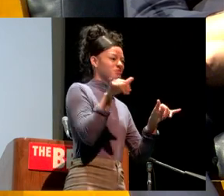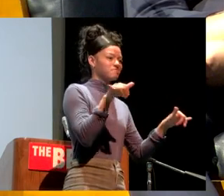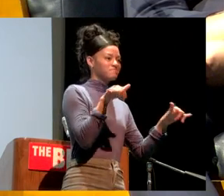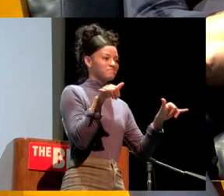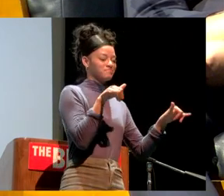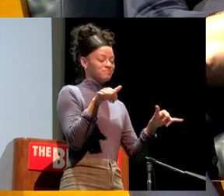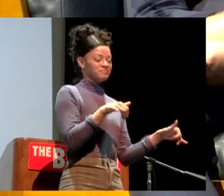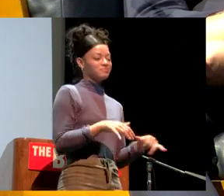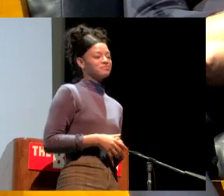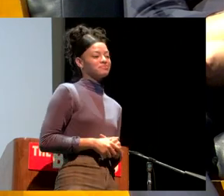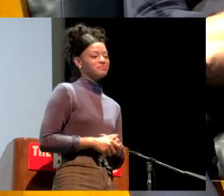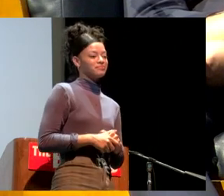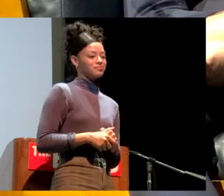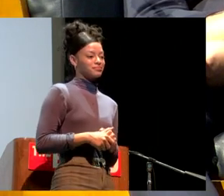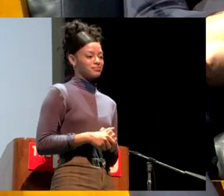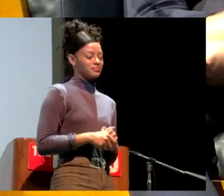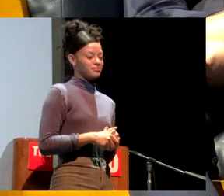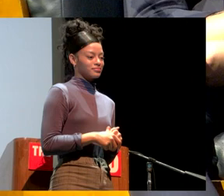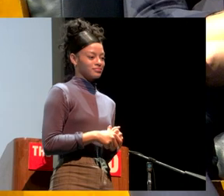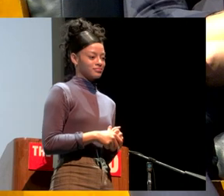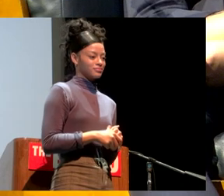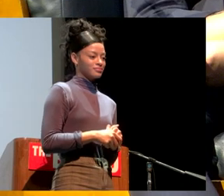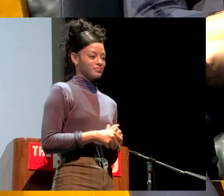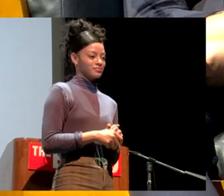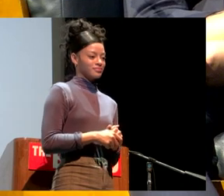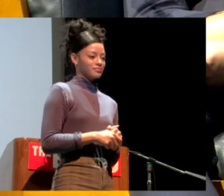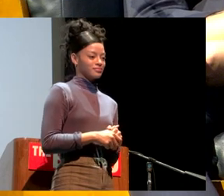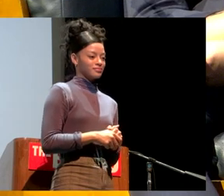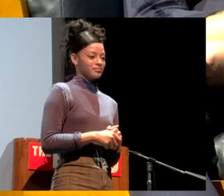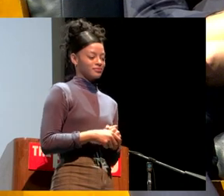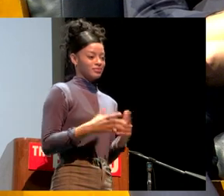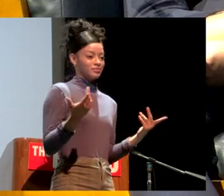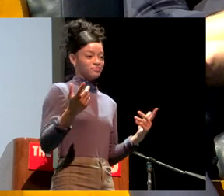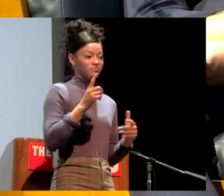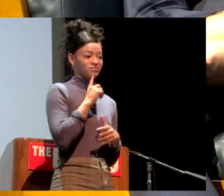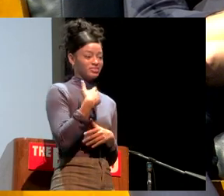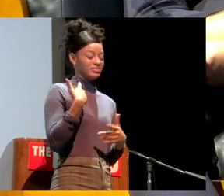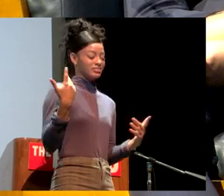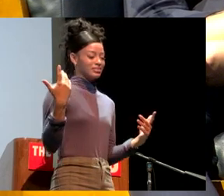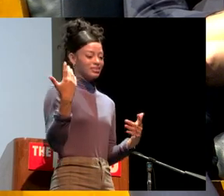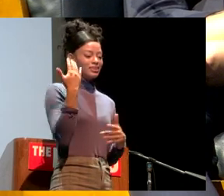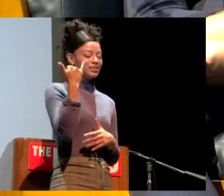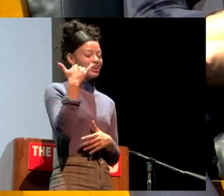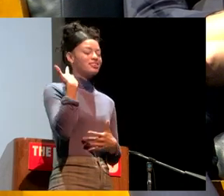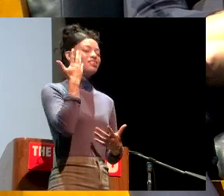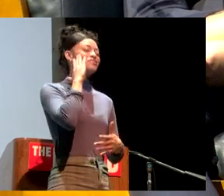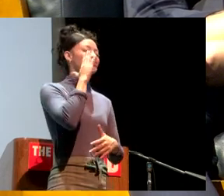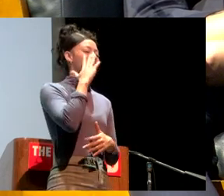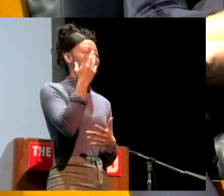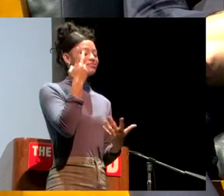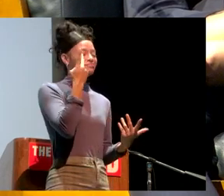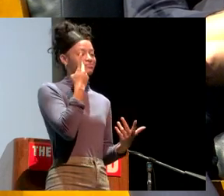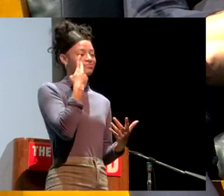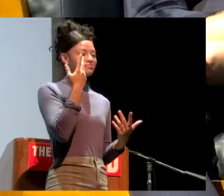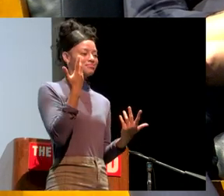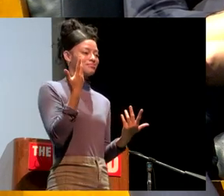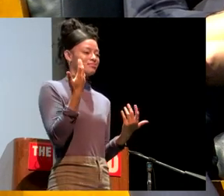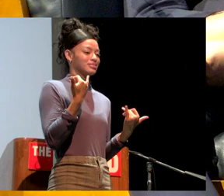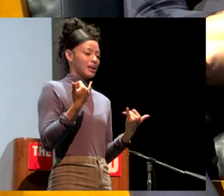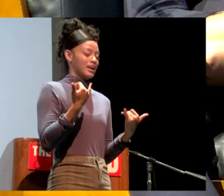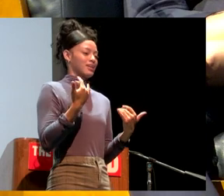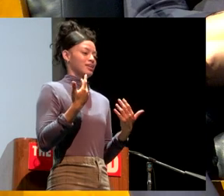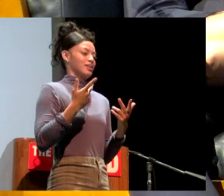of your life and world would be on the digital side, but with a physical life that is a lot more healthy, you know,